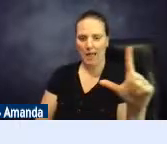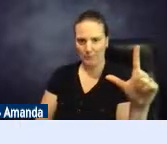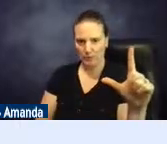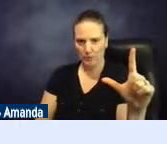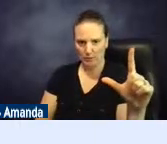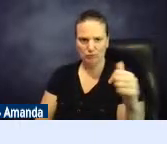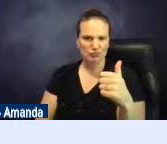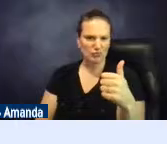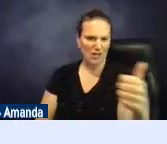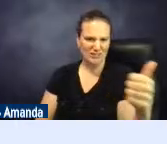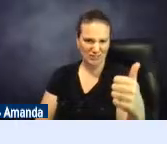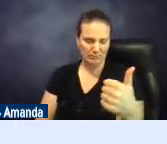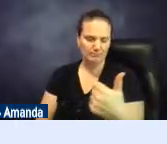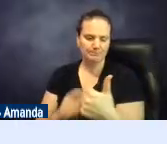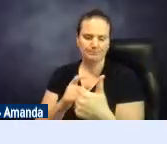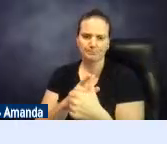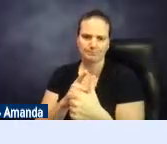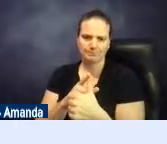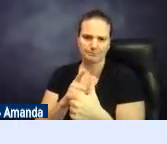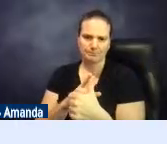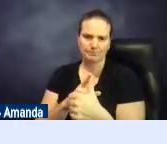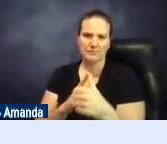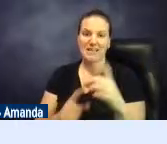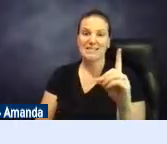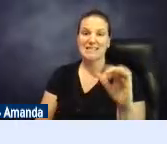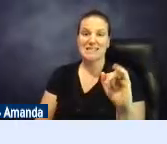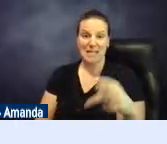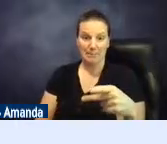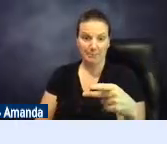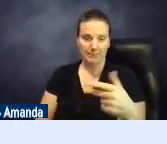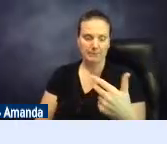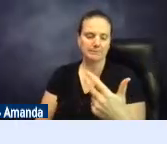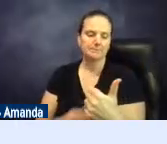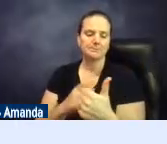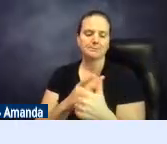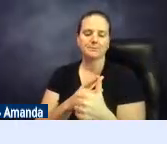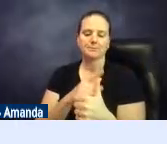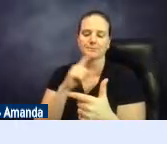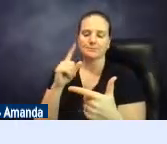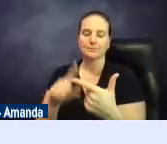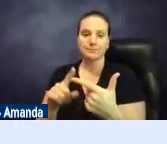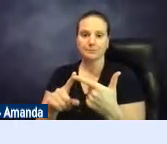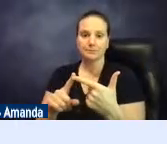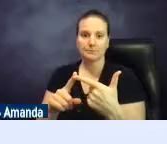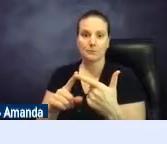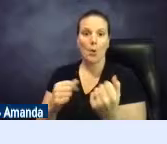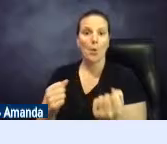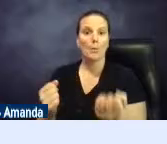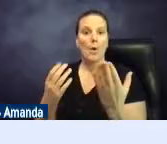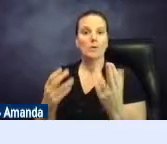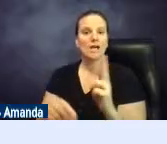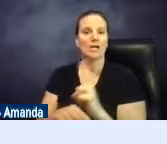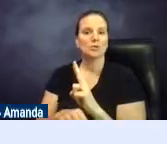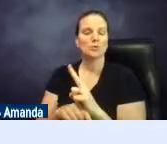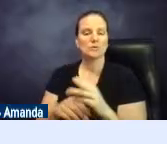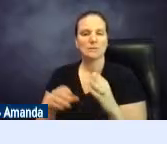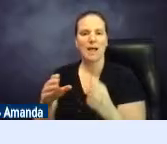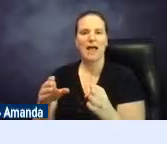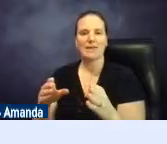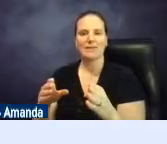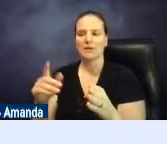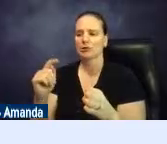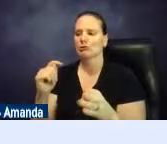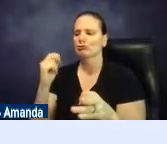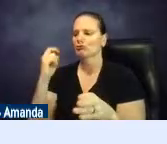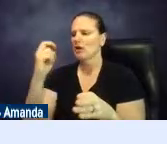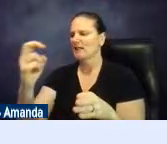connections there. So that's number one, the Vancouver dip. Number two, we really wanted to see the multi-use path and the transit side by side. We think that's